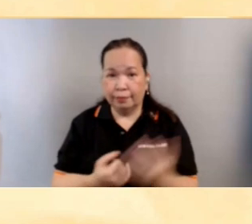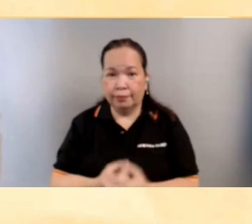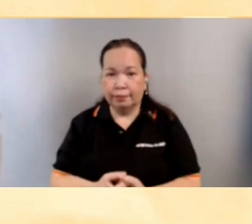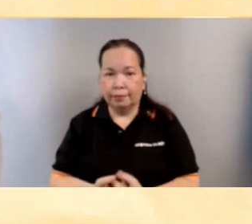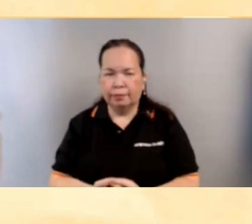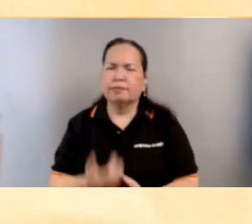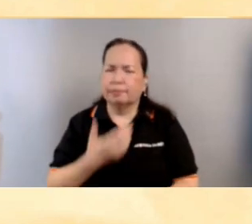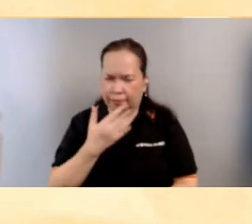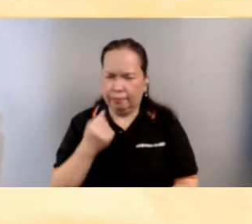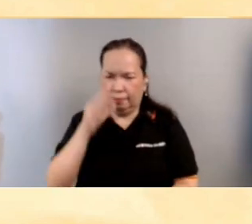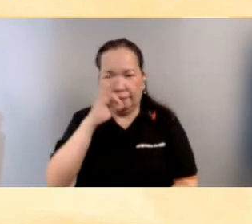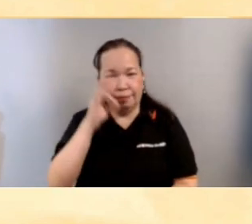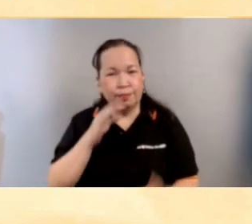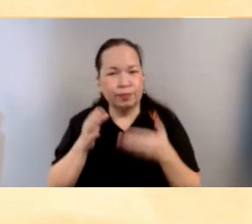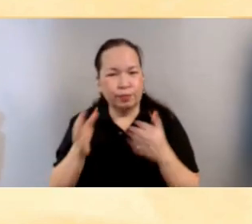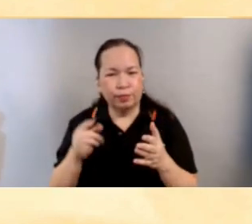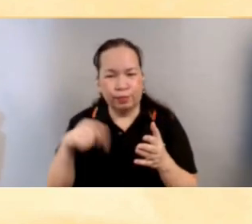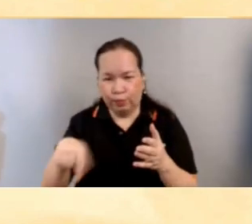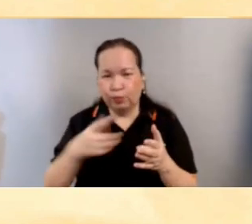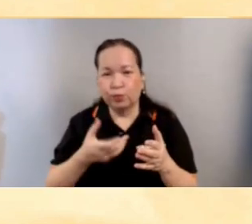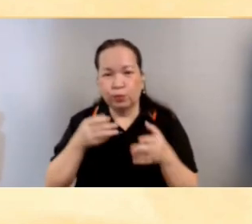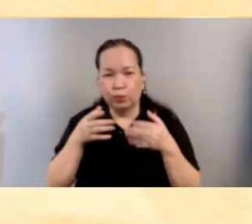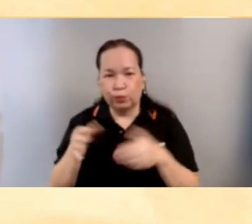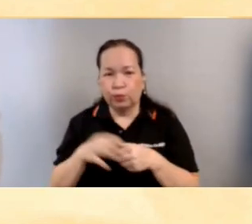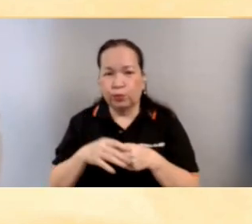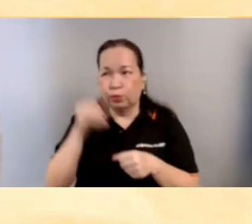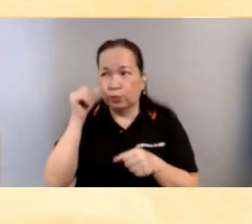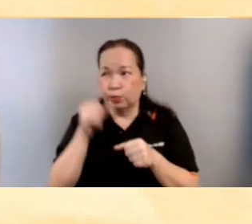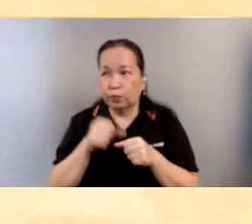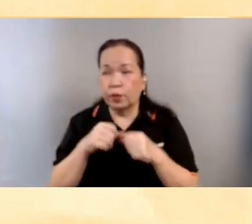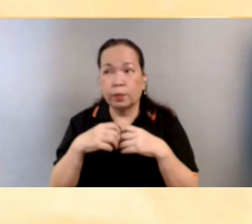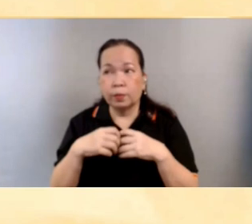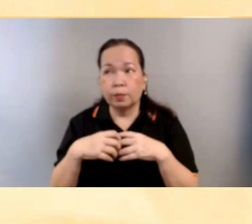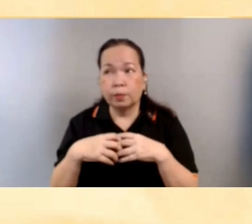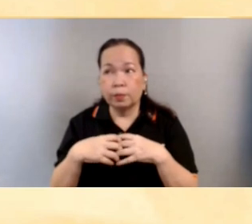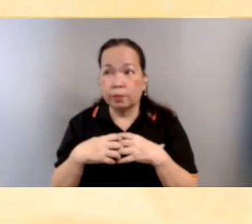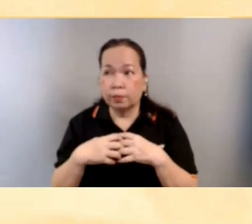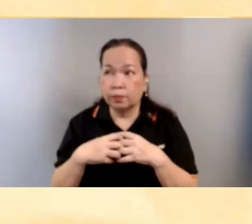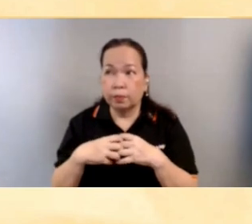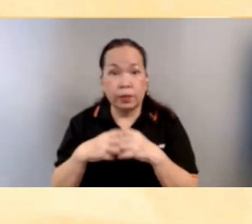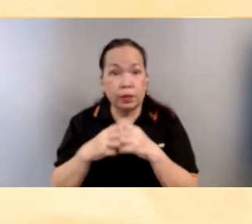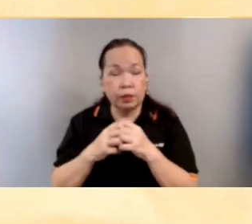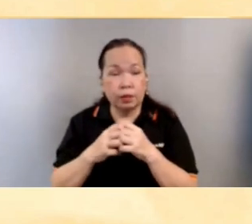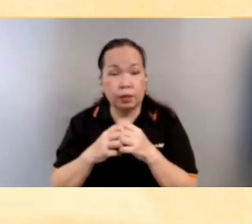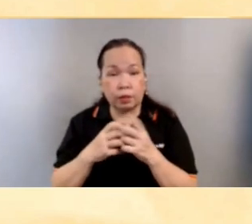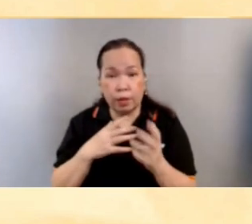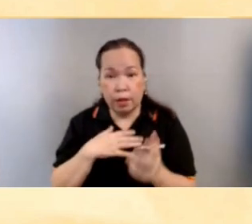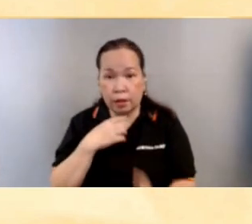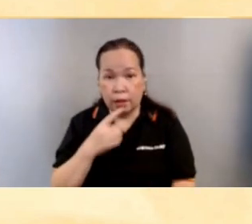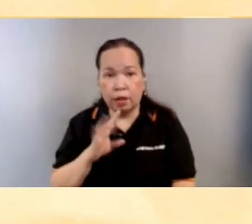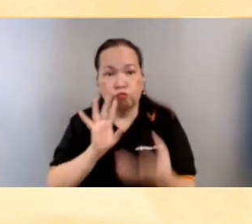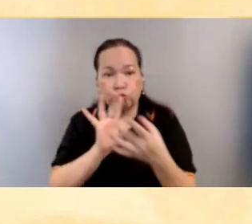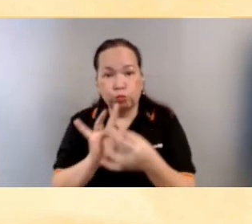is the Filipino way. Okay, remember in the recovery, the last stage I mentioned is